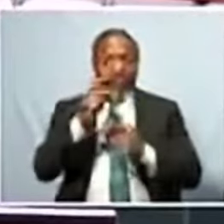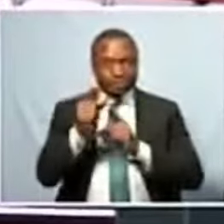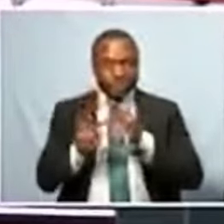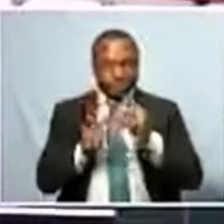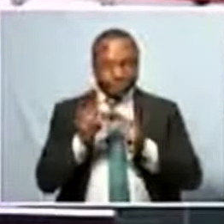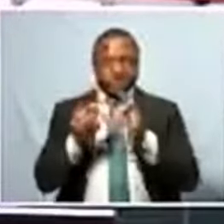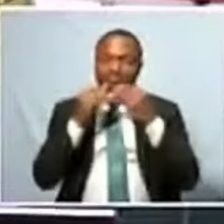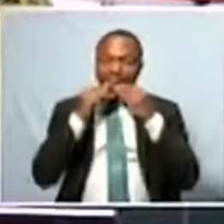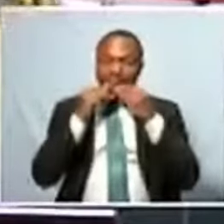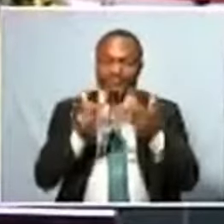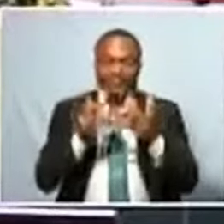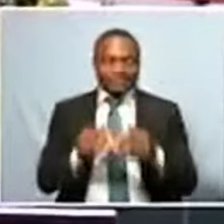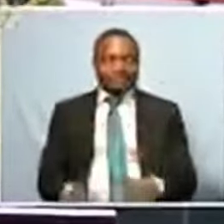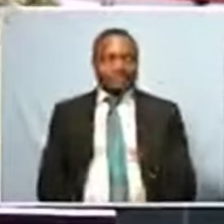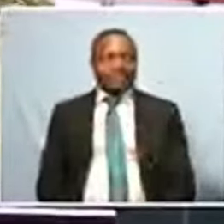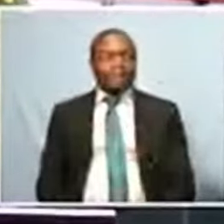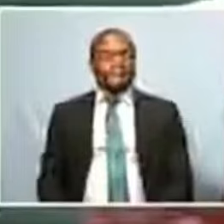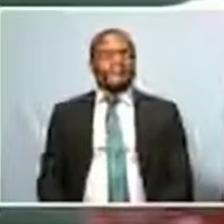I thank you.